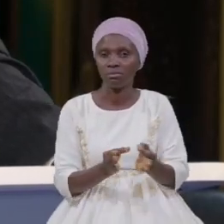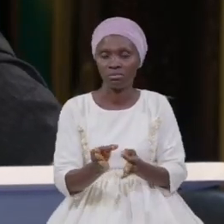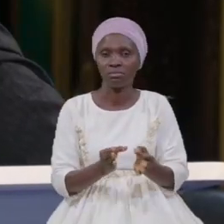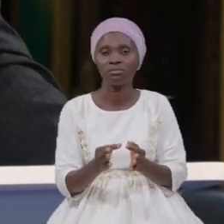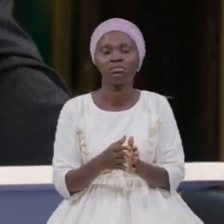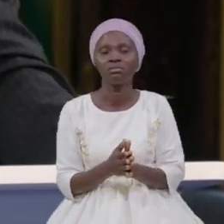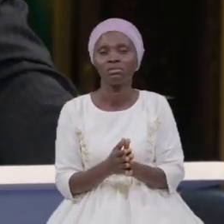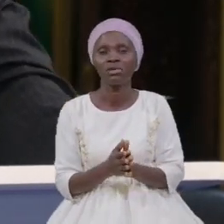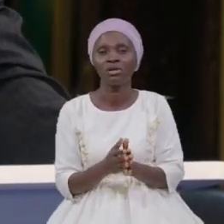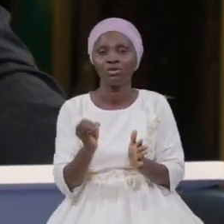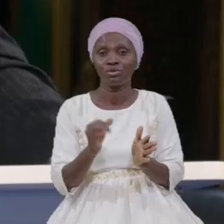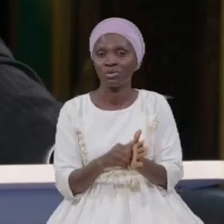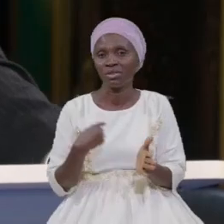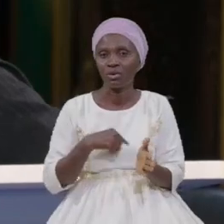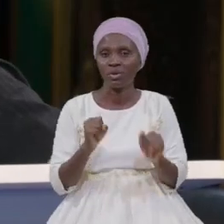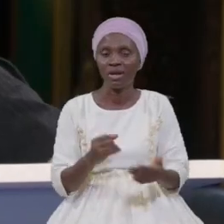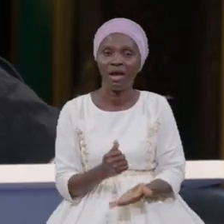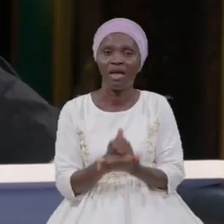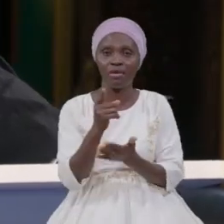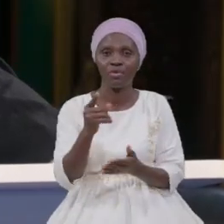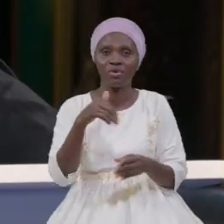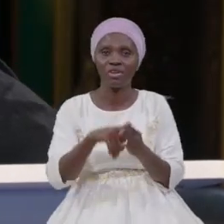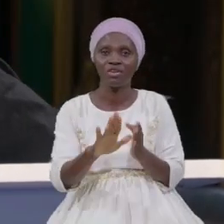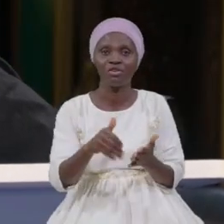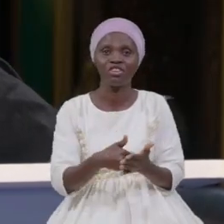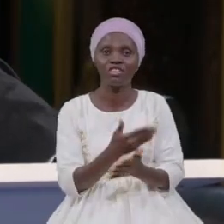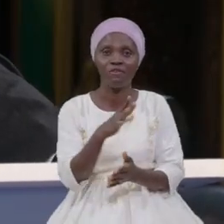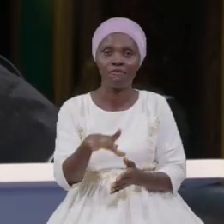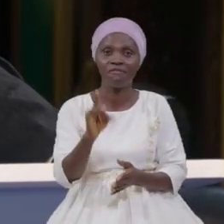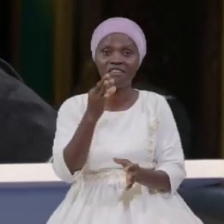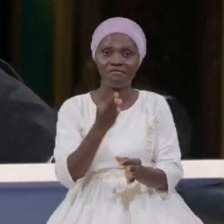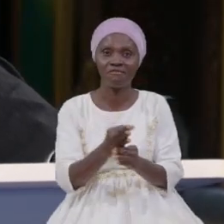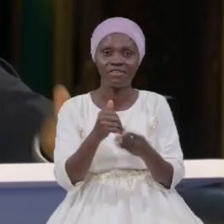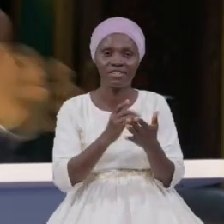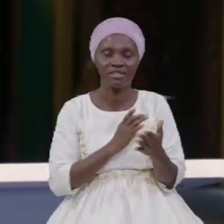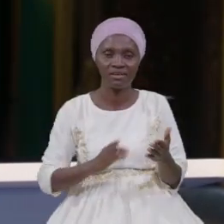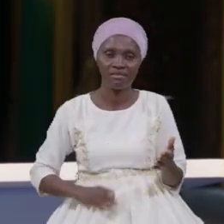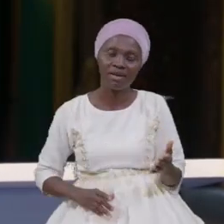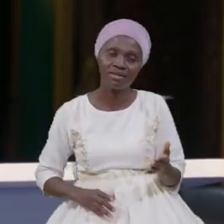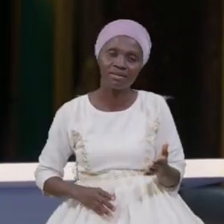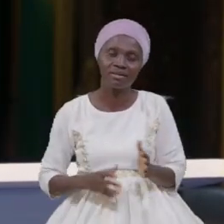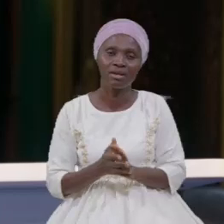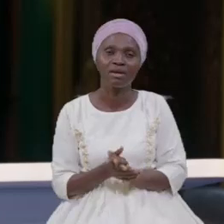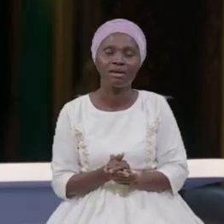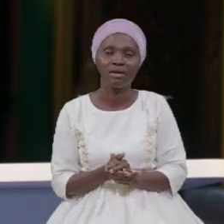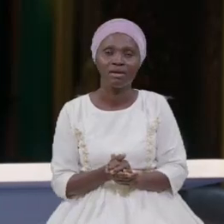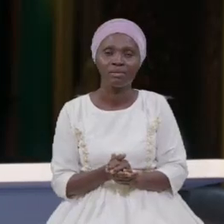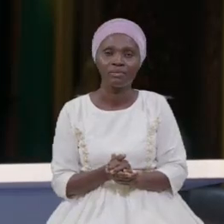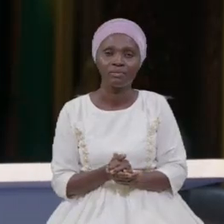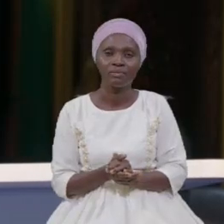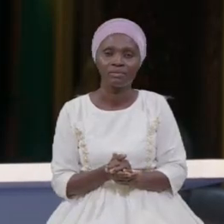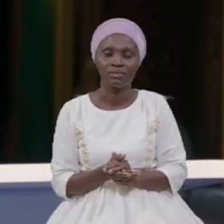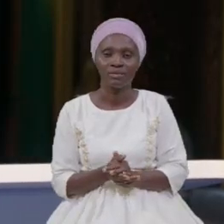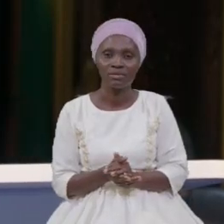to help you in your newfound faith. If your house is behind a school or by the side of a